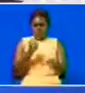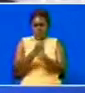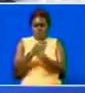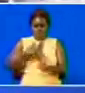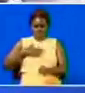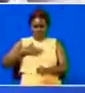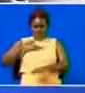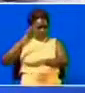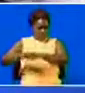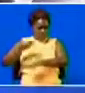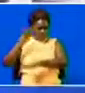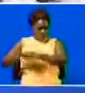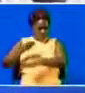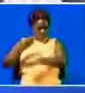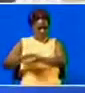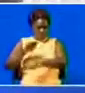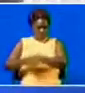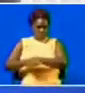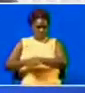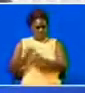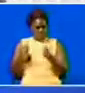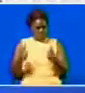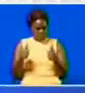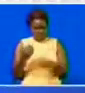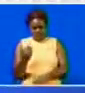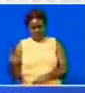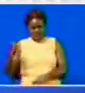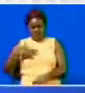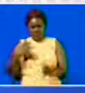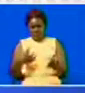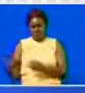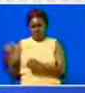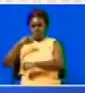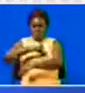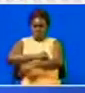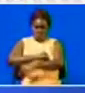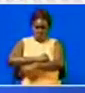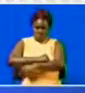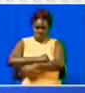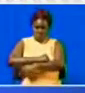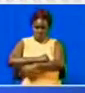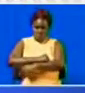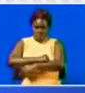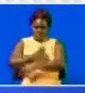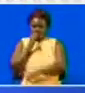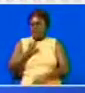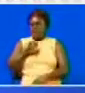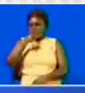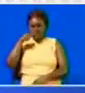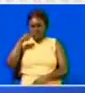inaenda mbele. Niko sawa sahi. Hata watoto yangu nimepeleka shule ya